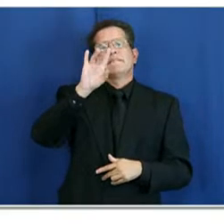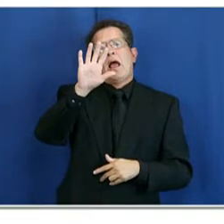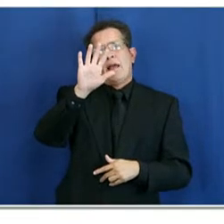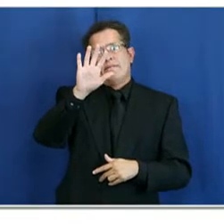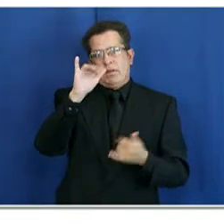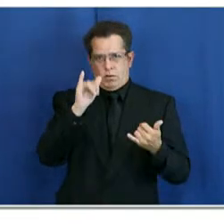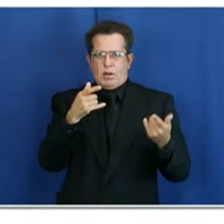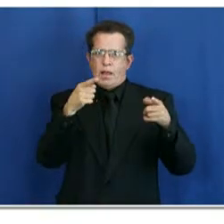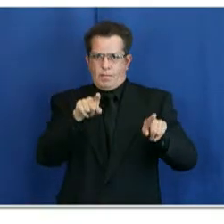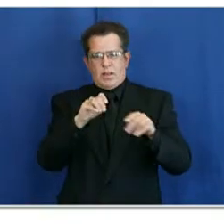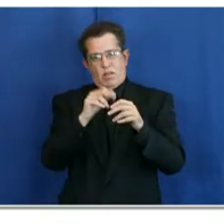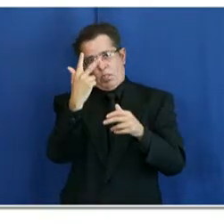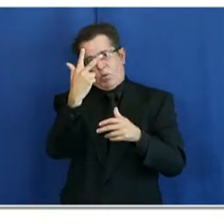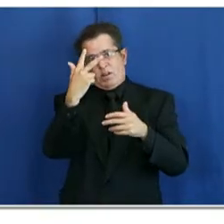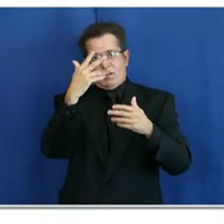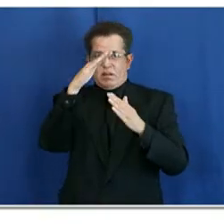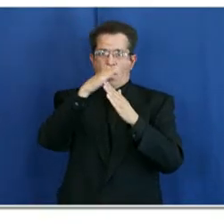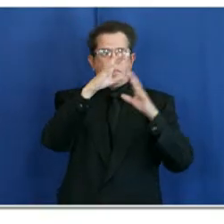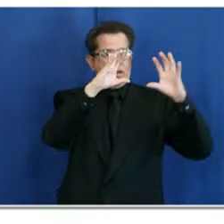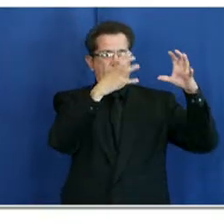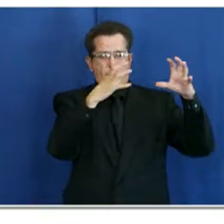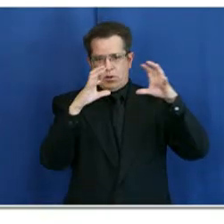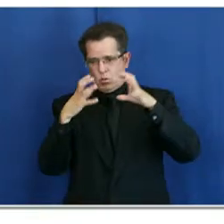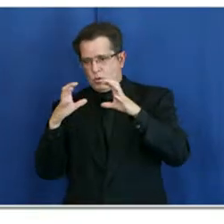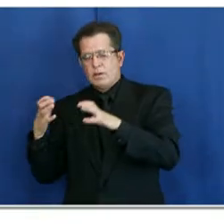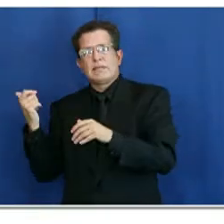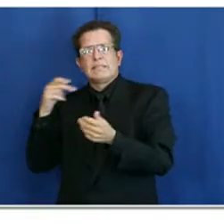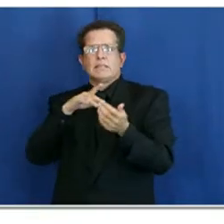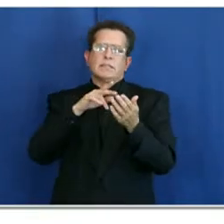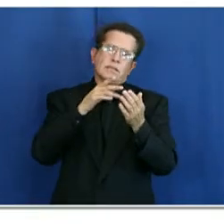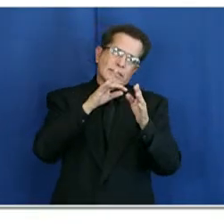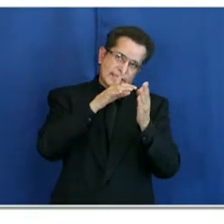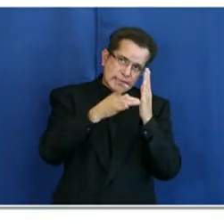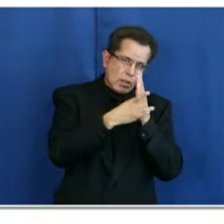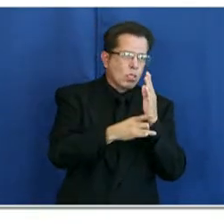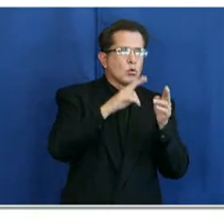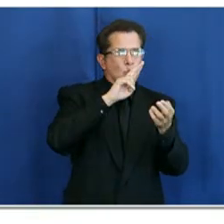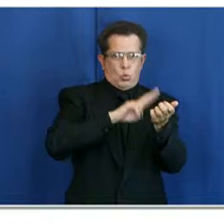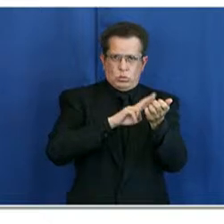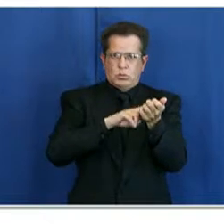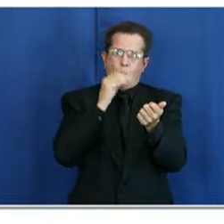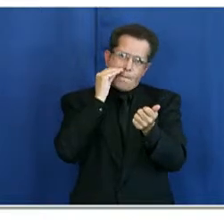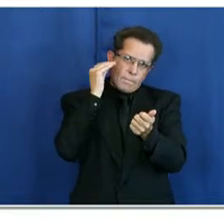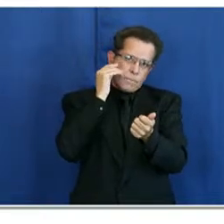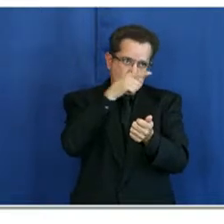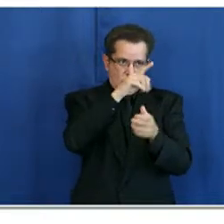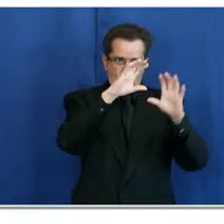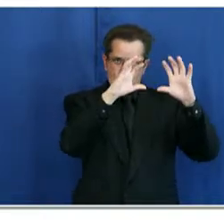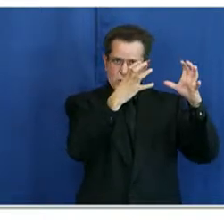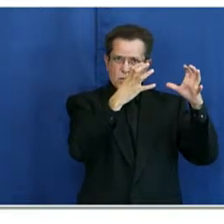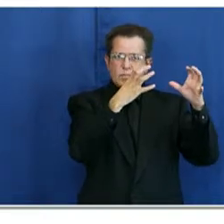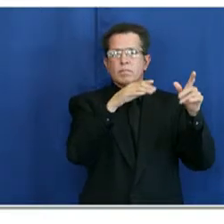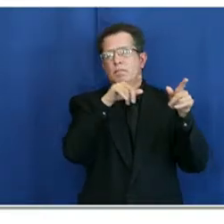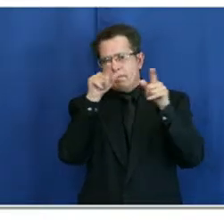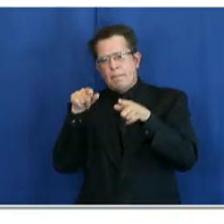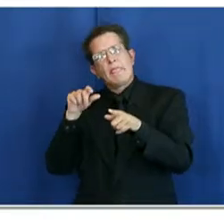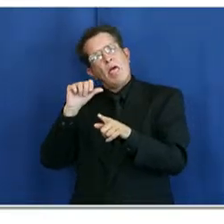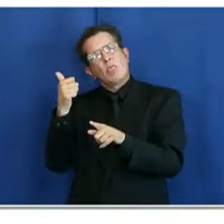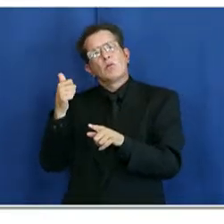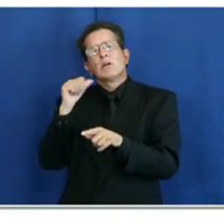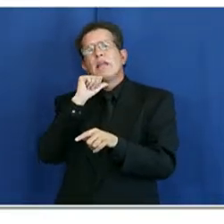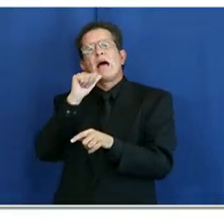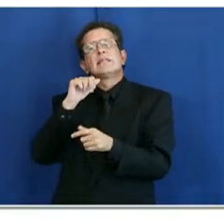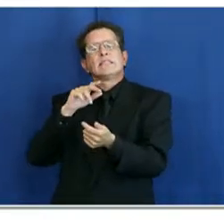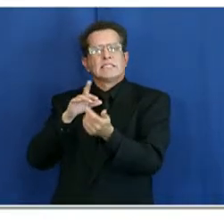outbreaks have occurred in 3 categories: skilled nursing facilities, or other